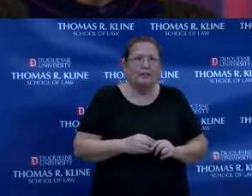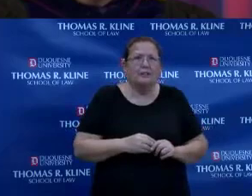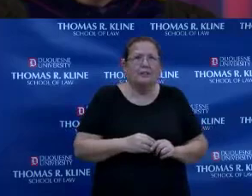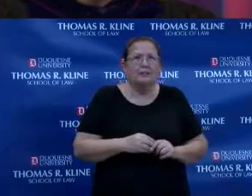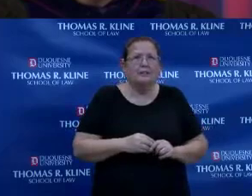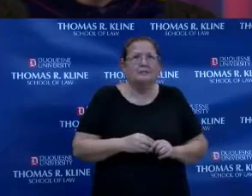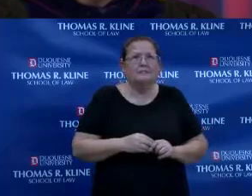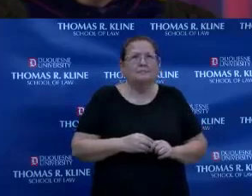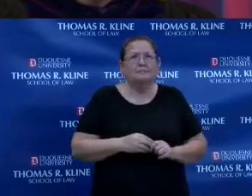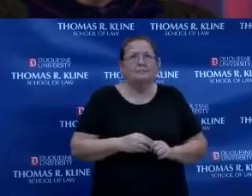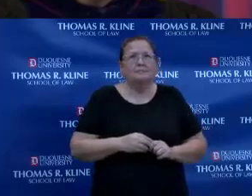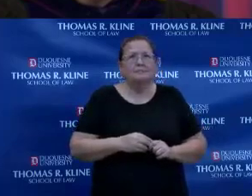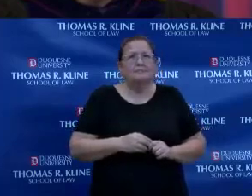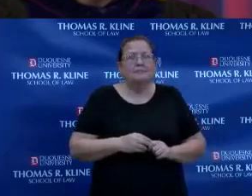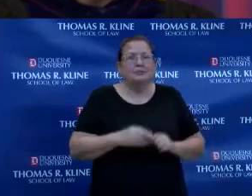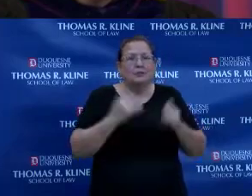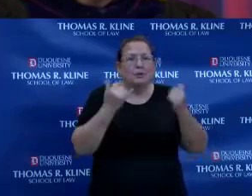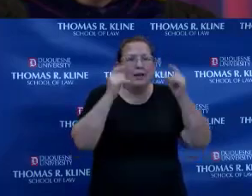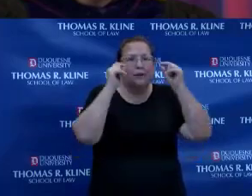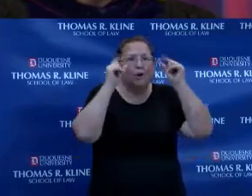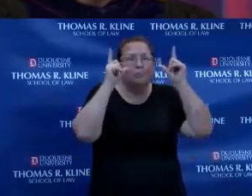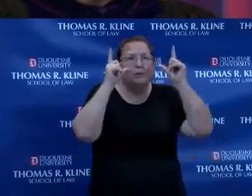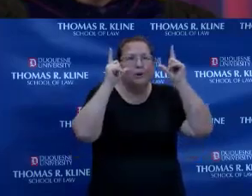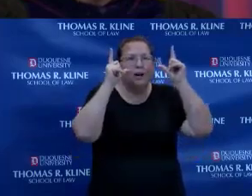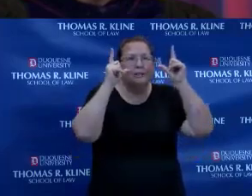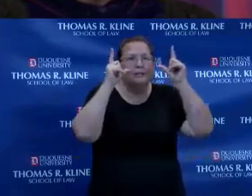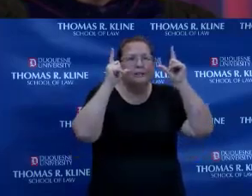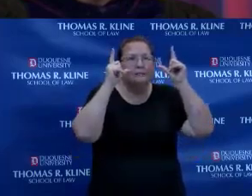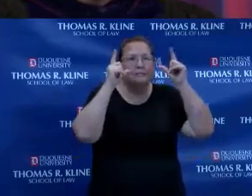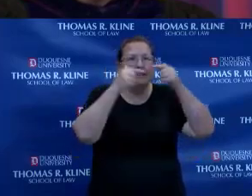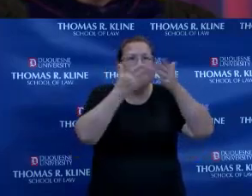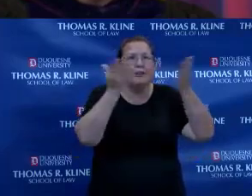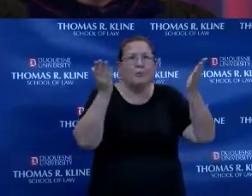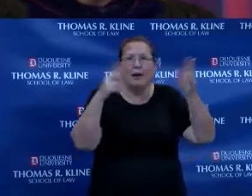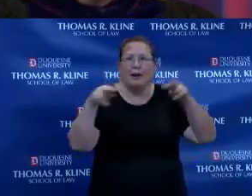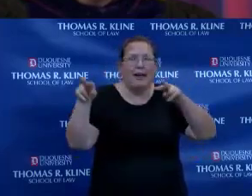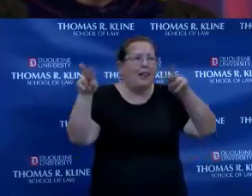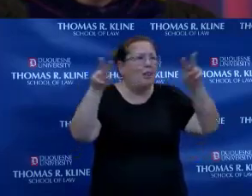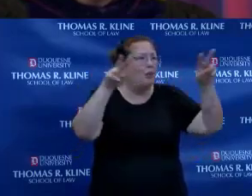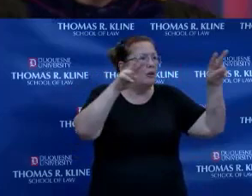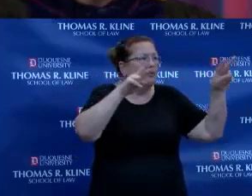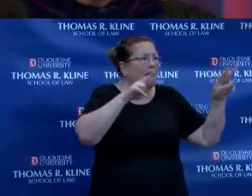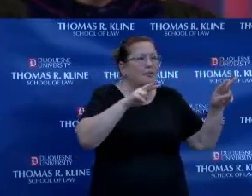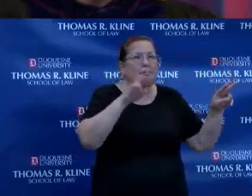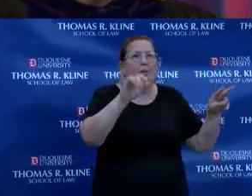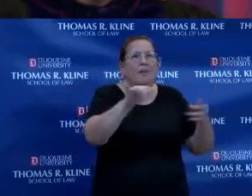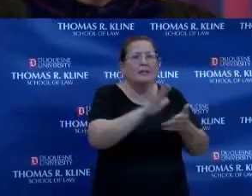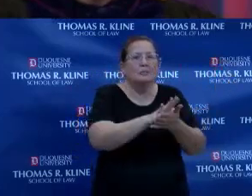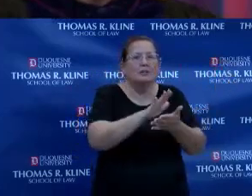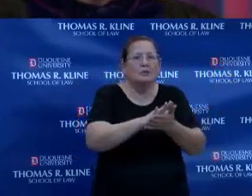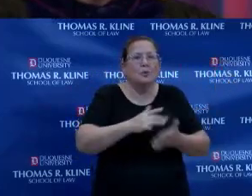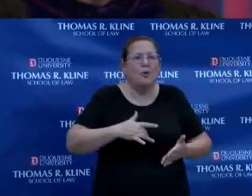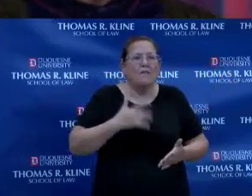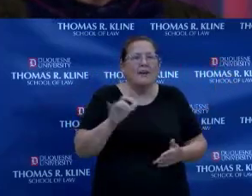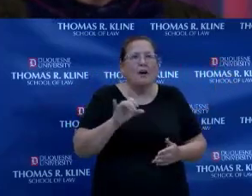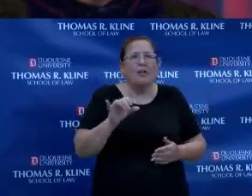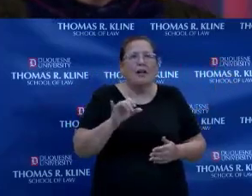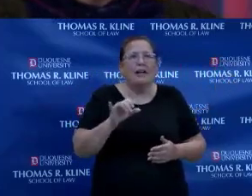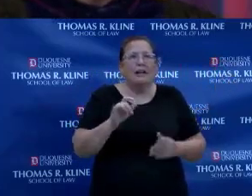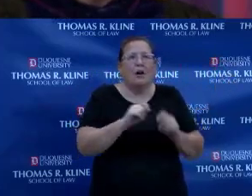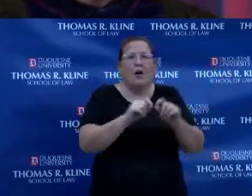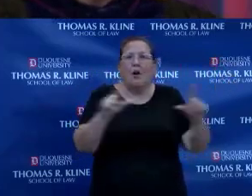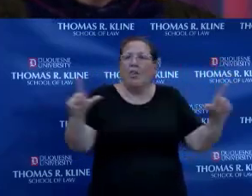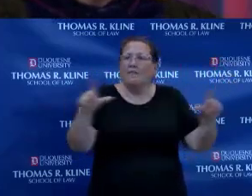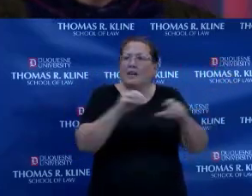your eyes and look around you. That's what 2L felt like. All of us finally in one